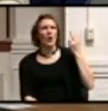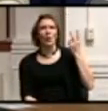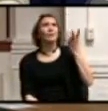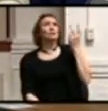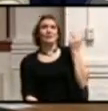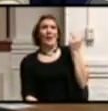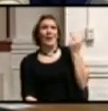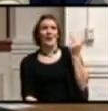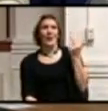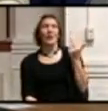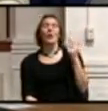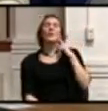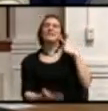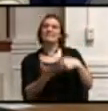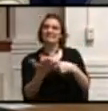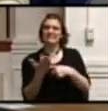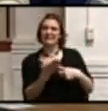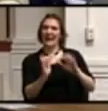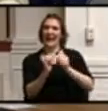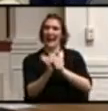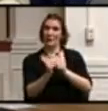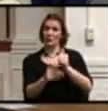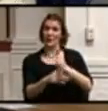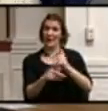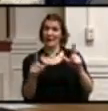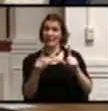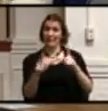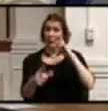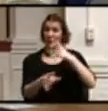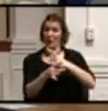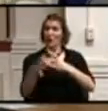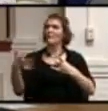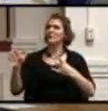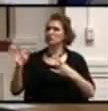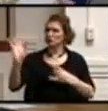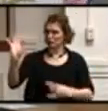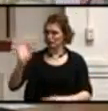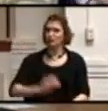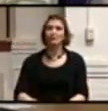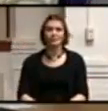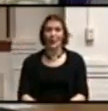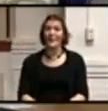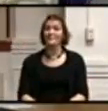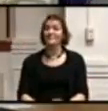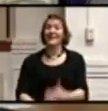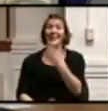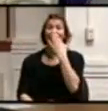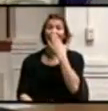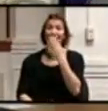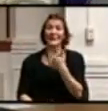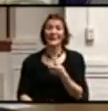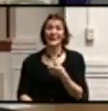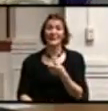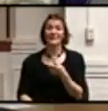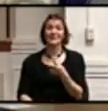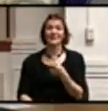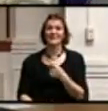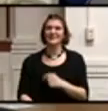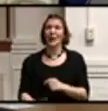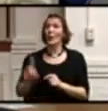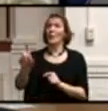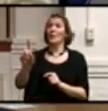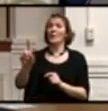that about liquor licenses. Those have been taken care of? Yes, sir. Excellent. All right. Are there any Wait.